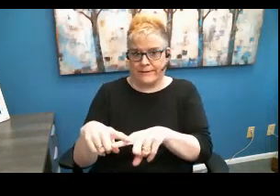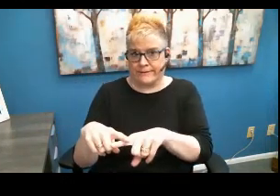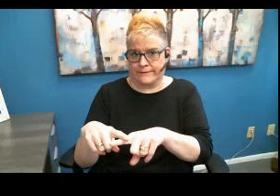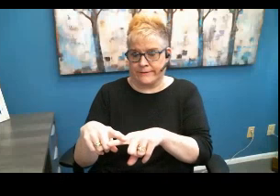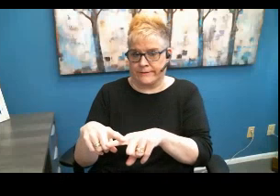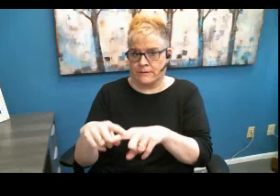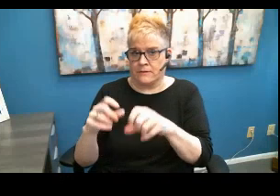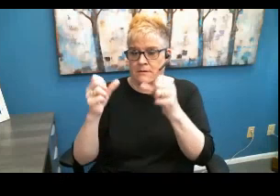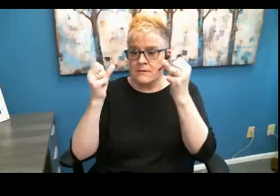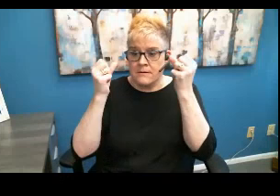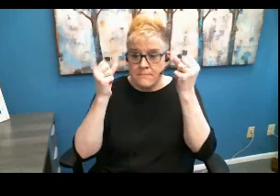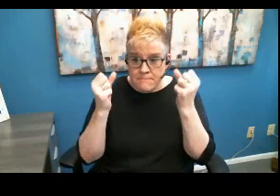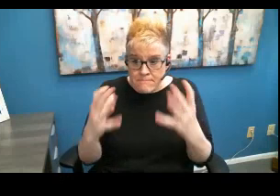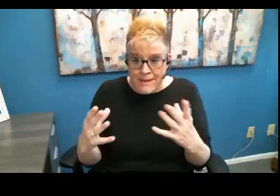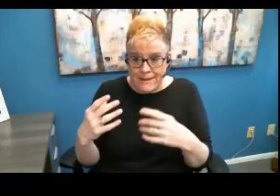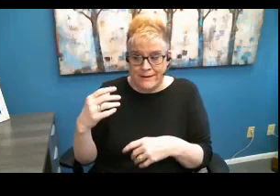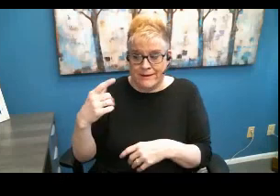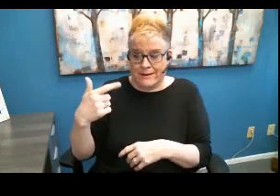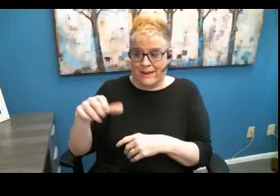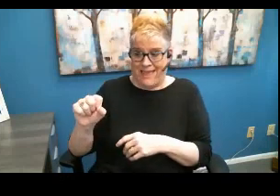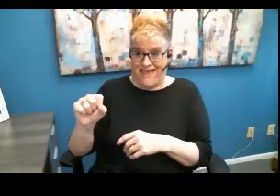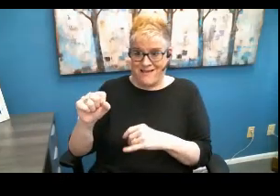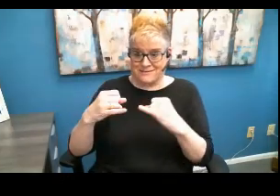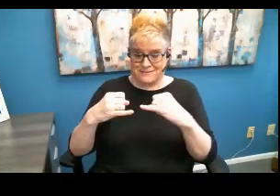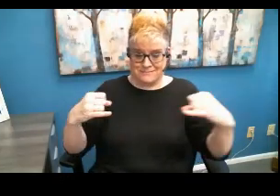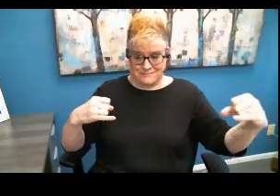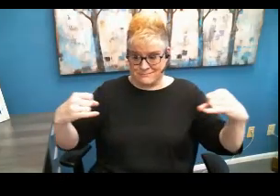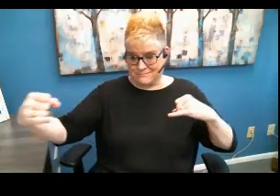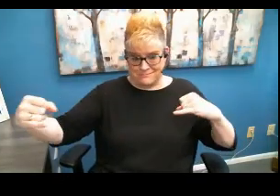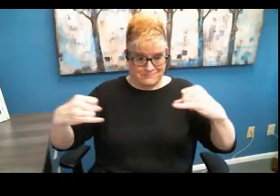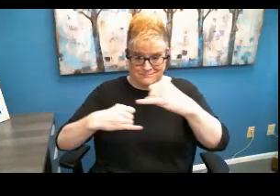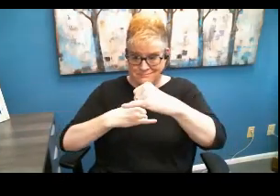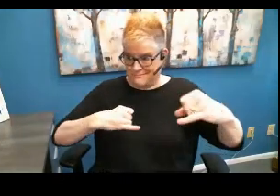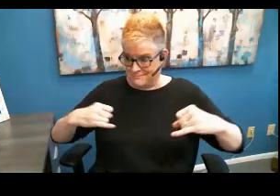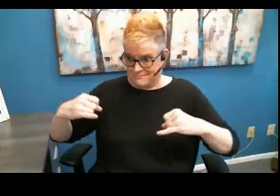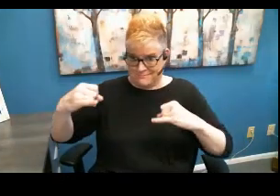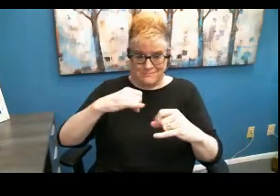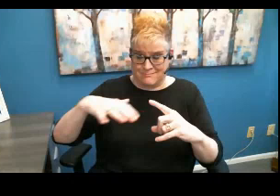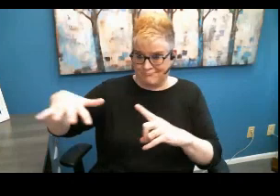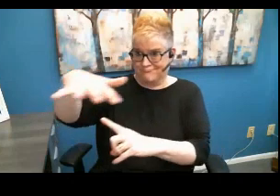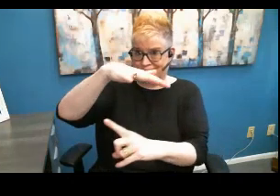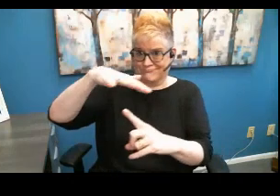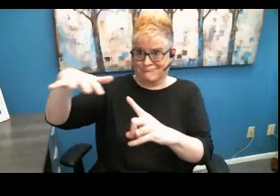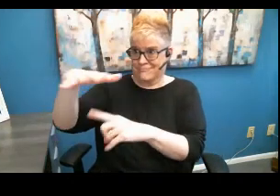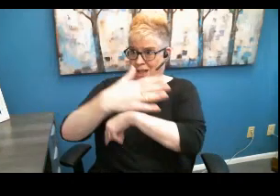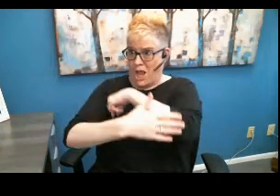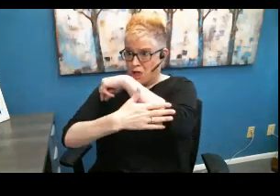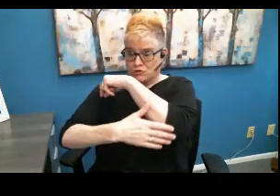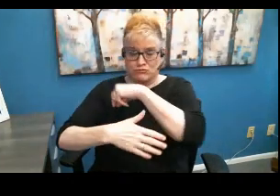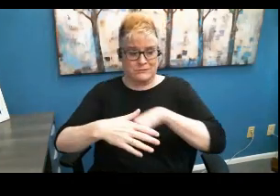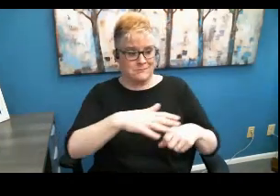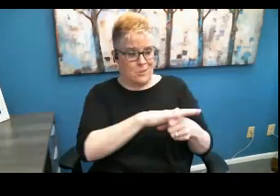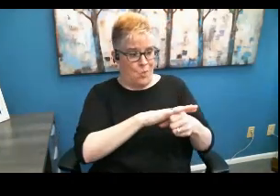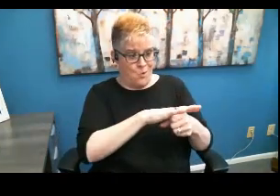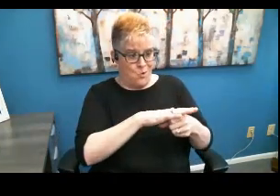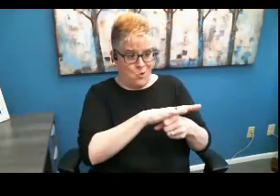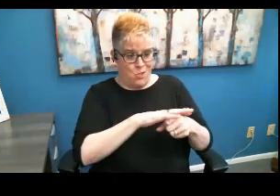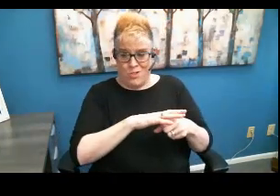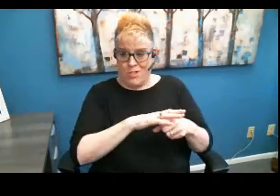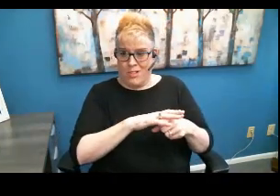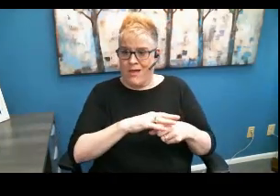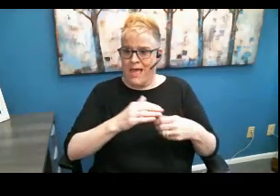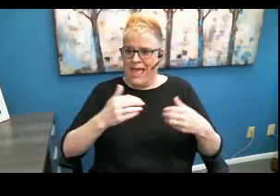Many of the gas lines going across the country and across locally, our distribution system